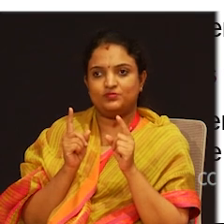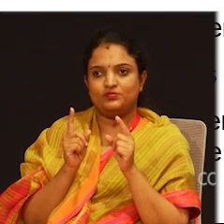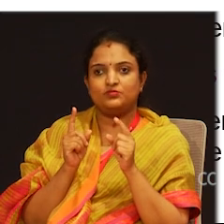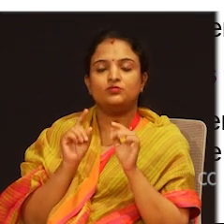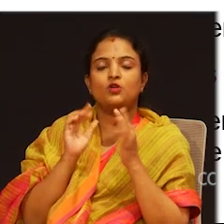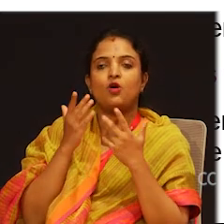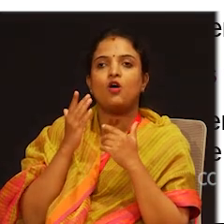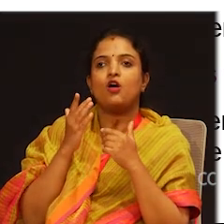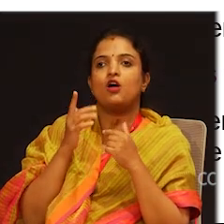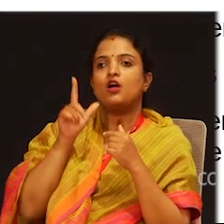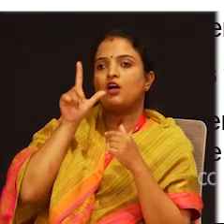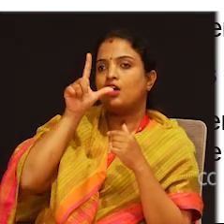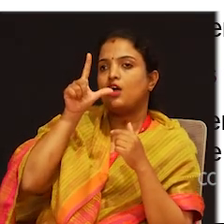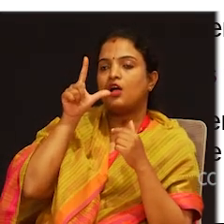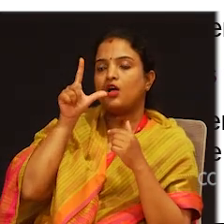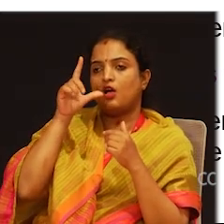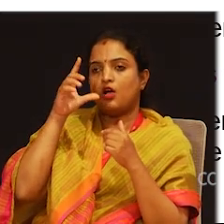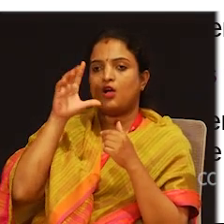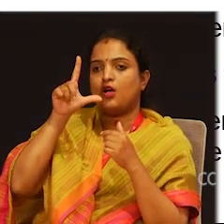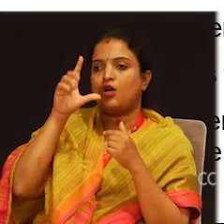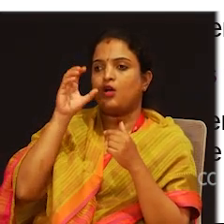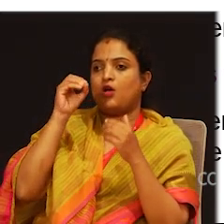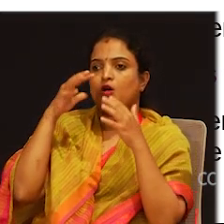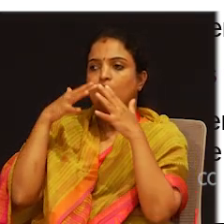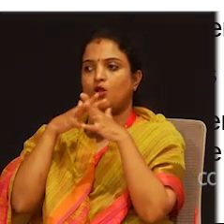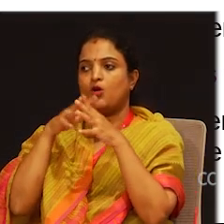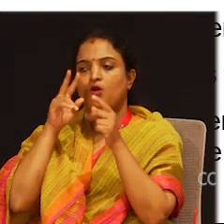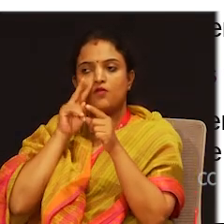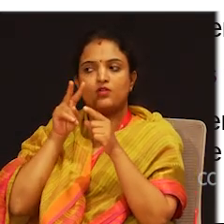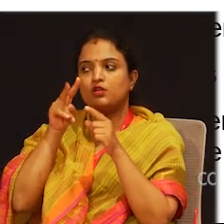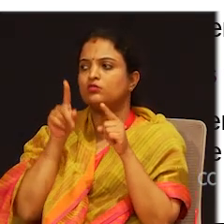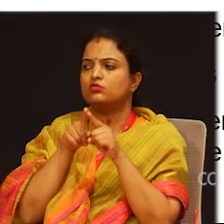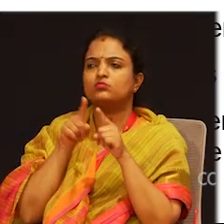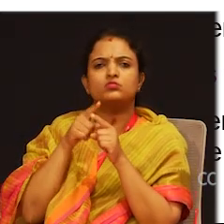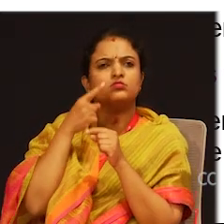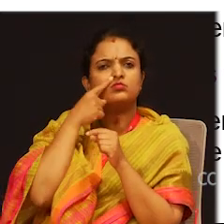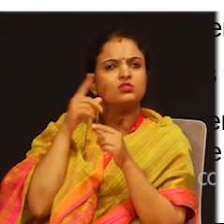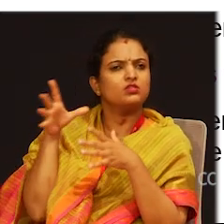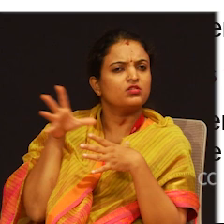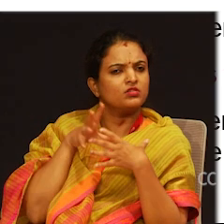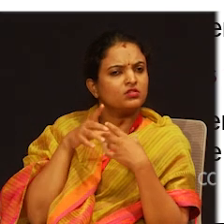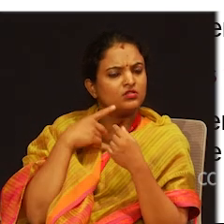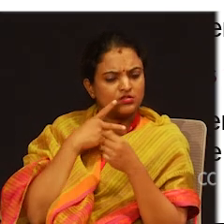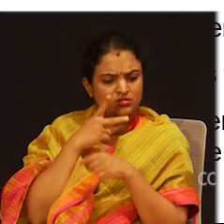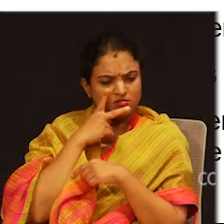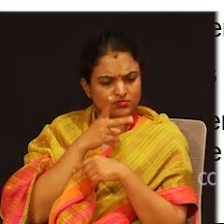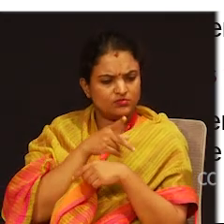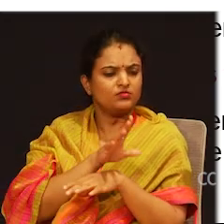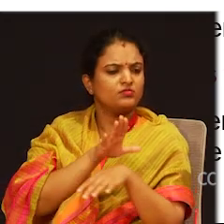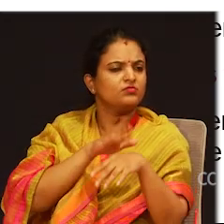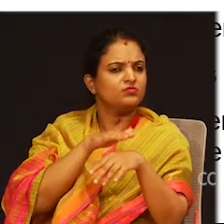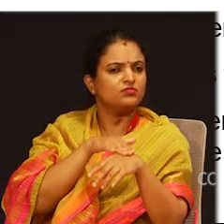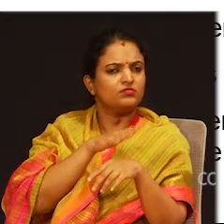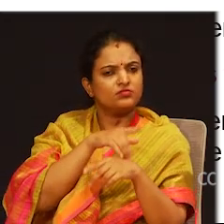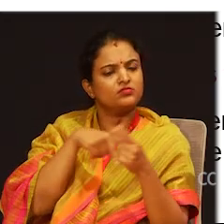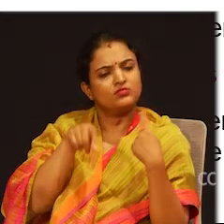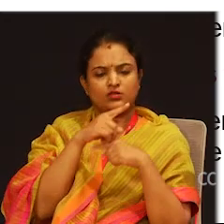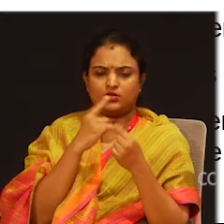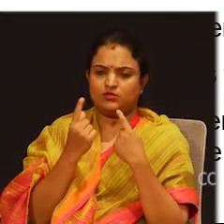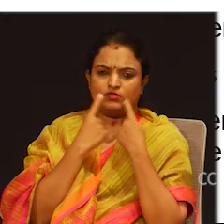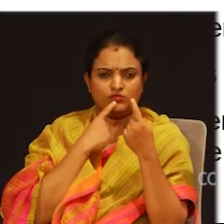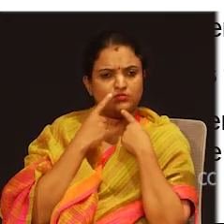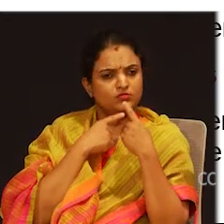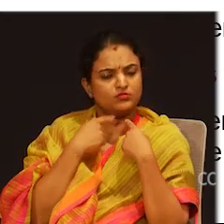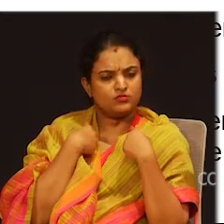low vision in a book that I had finalized because a mother came to me and said, look, ma'am, all that you're talking